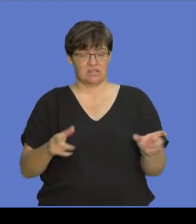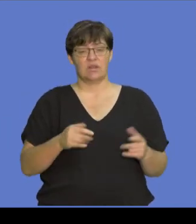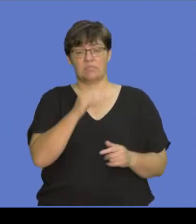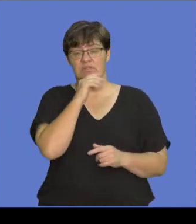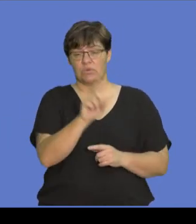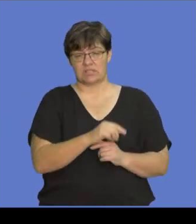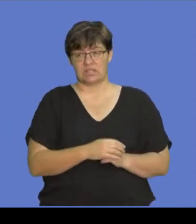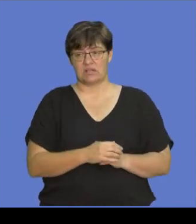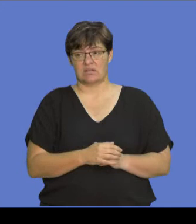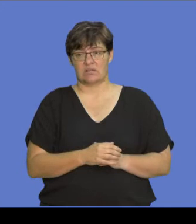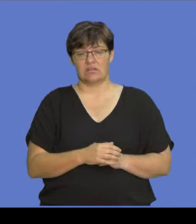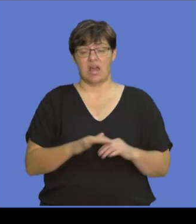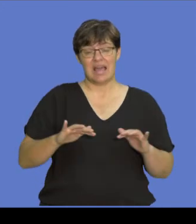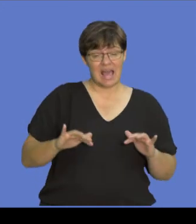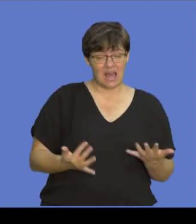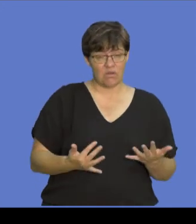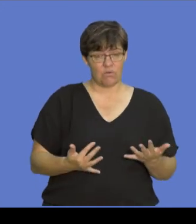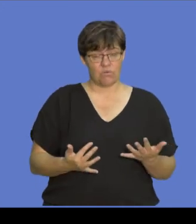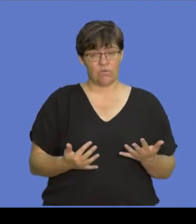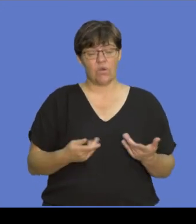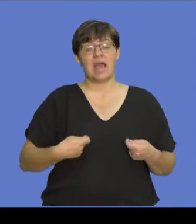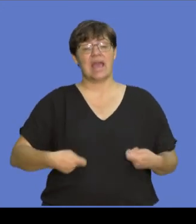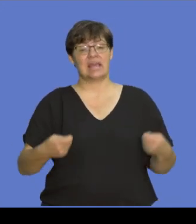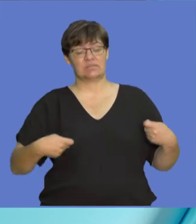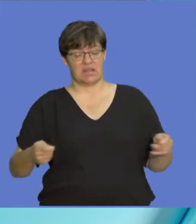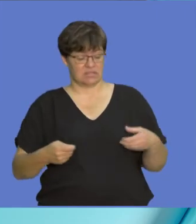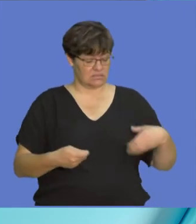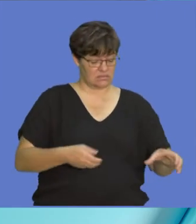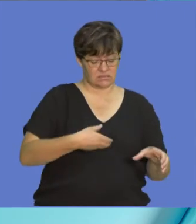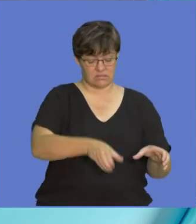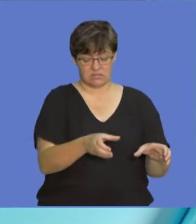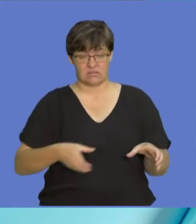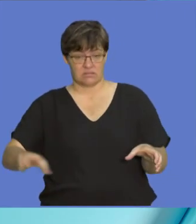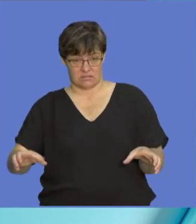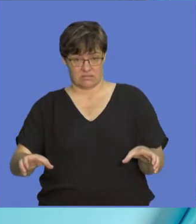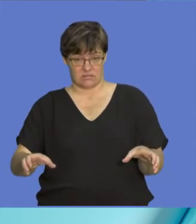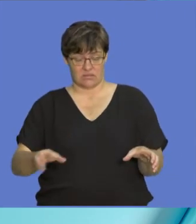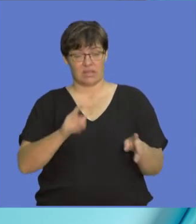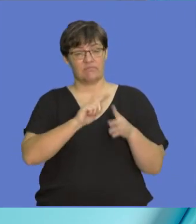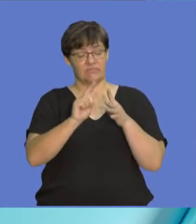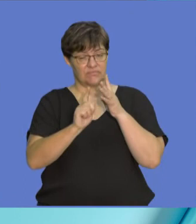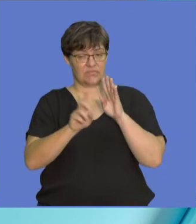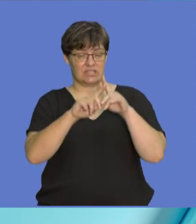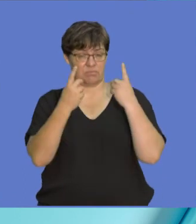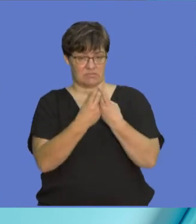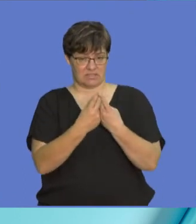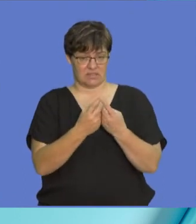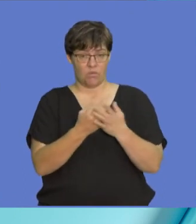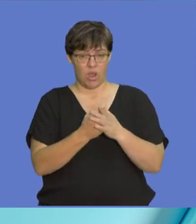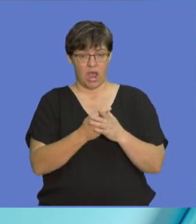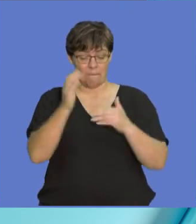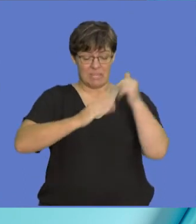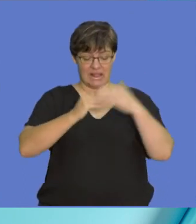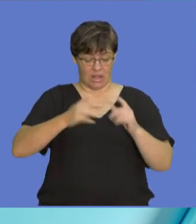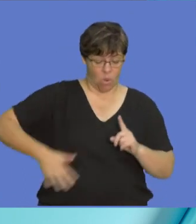is how this expense will be allocated to the various departments. Remember, you're renting